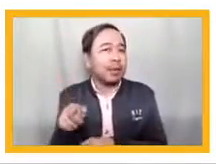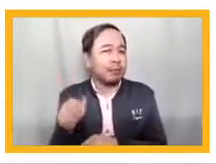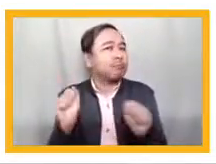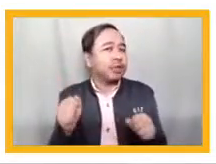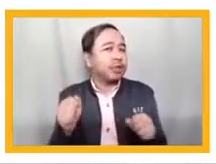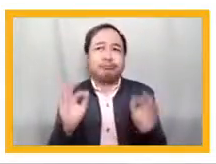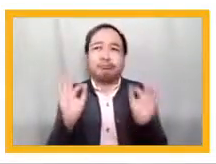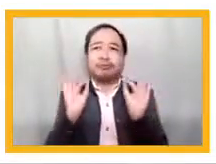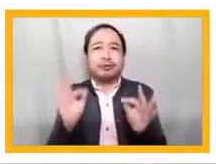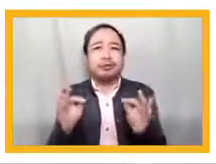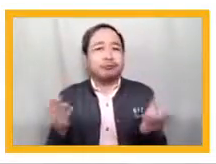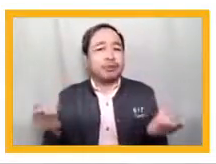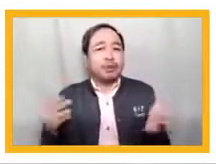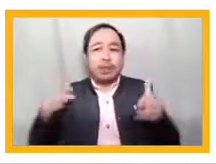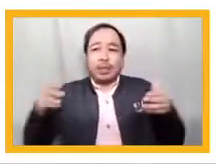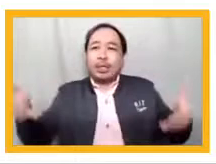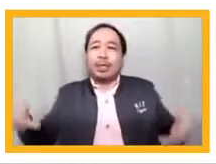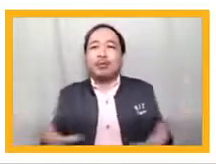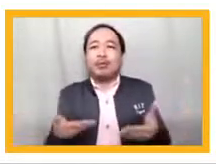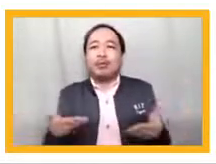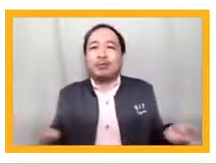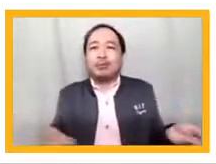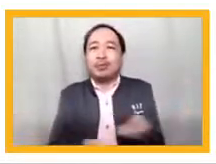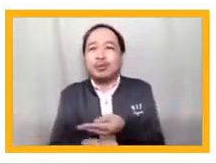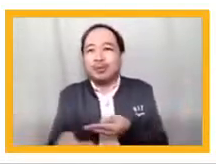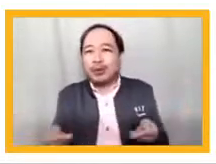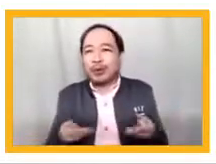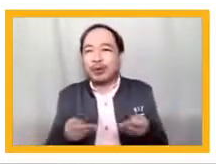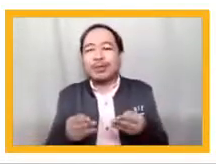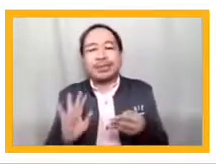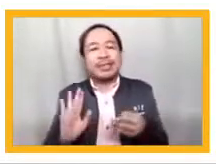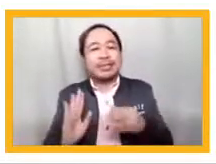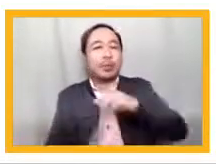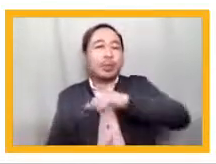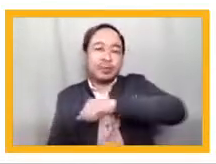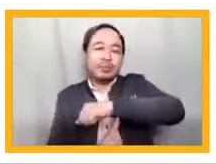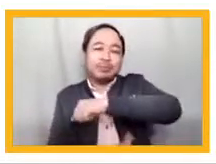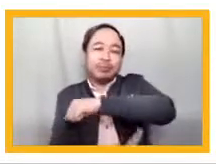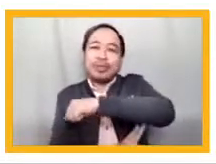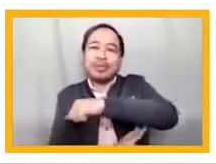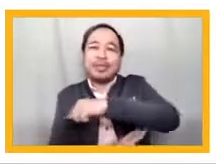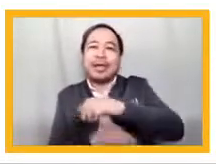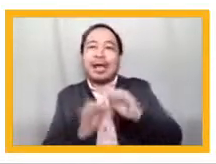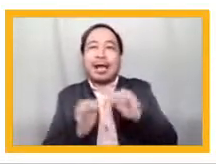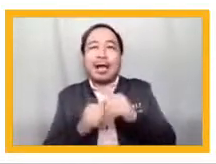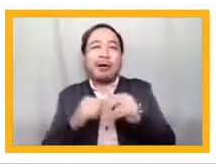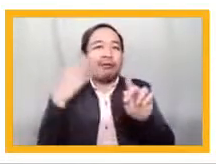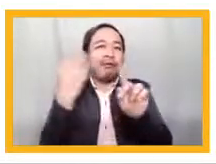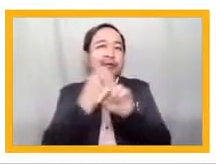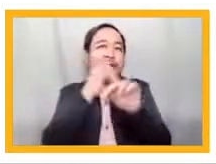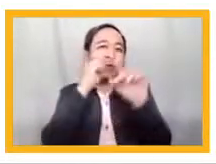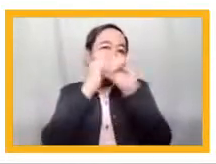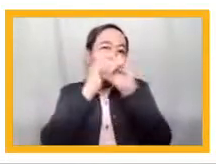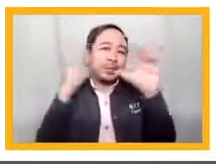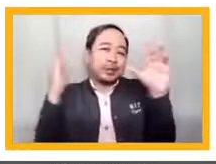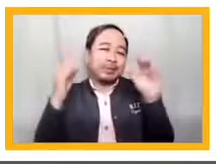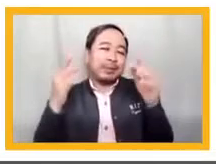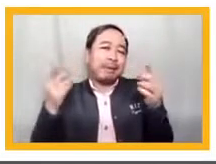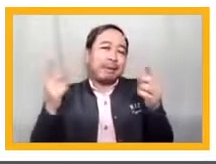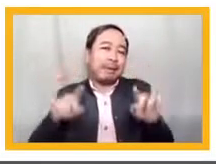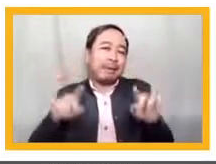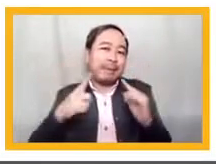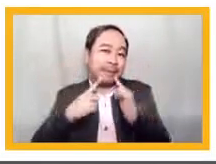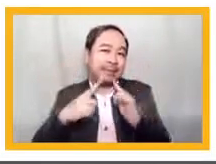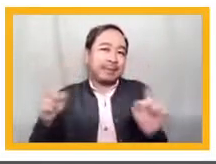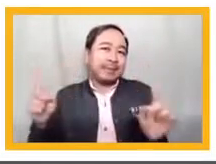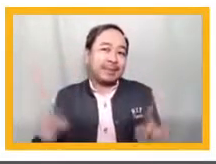to help our dream can be happen soon. Thank you very much. Thank you very